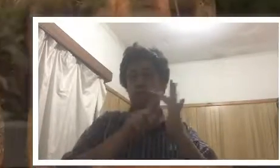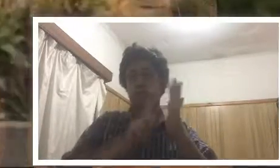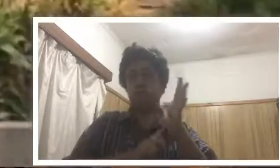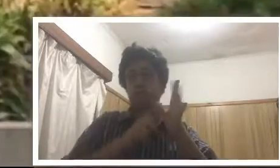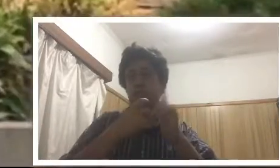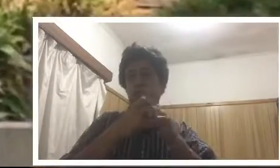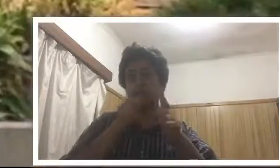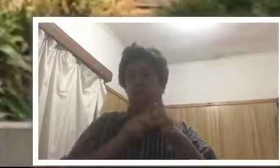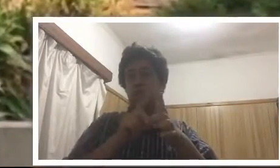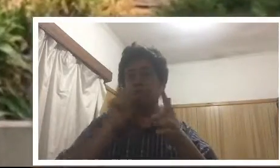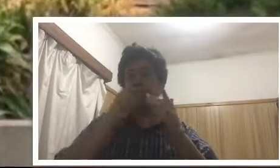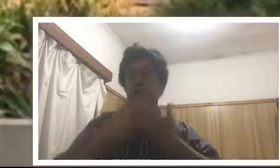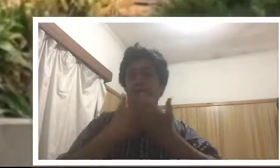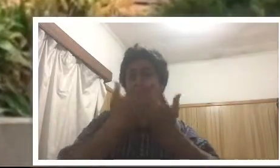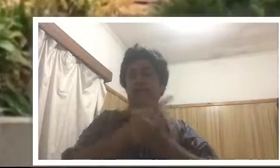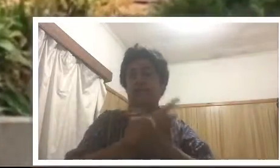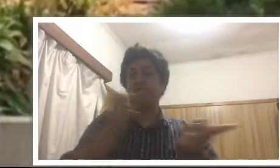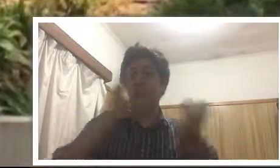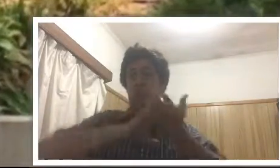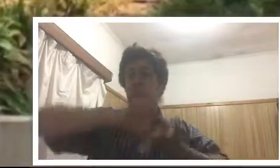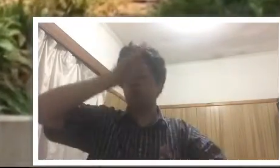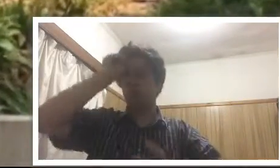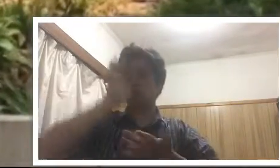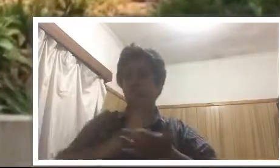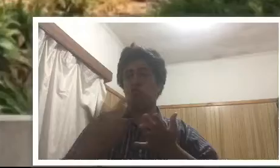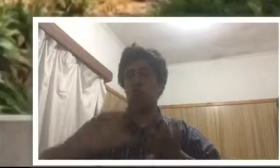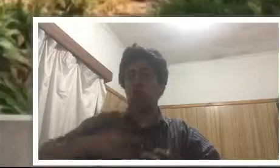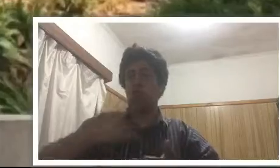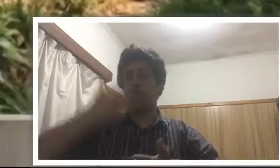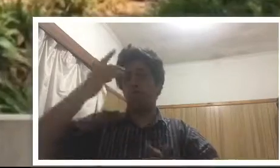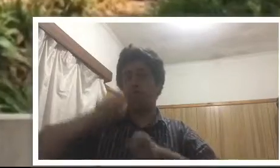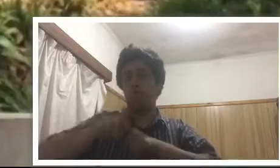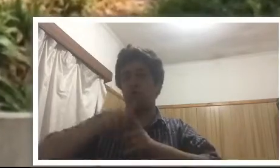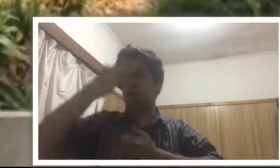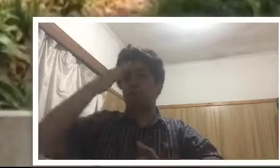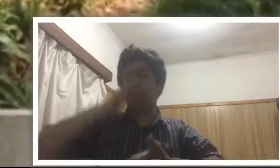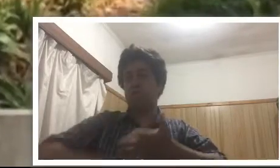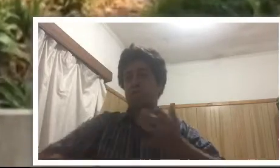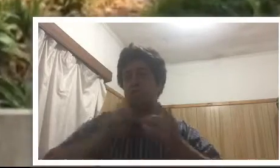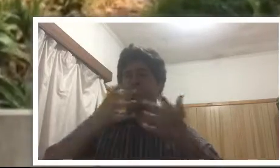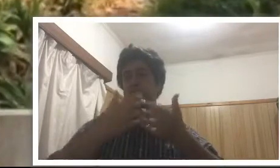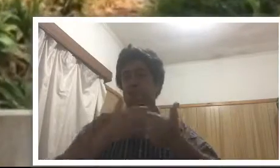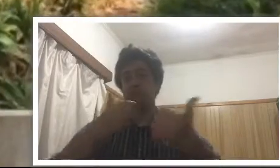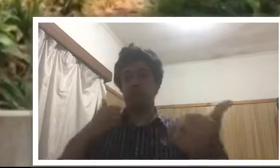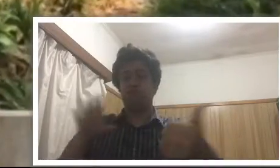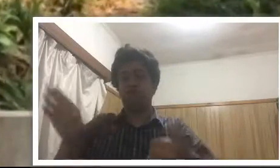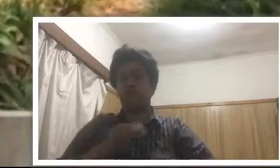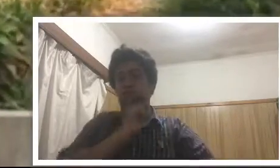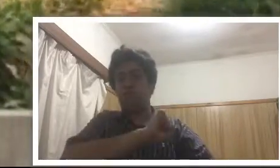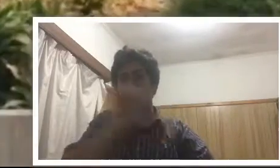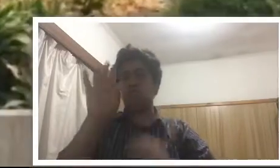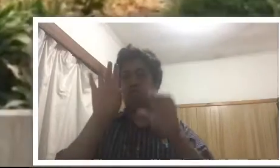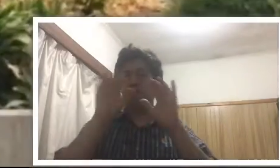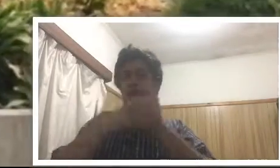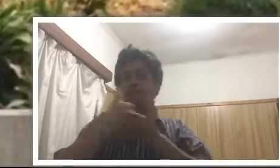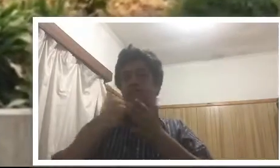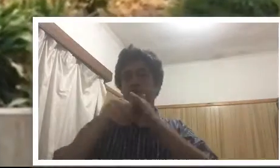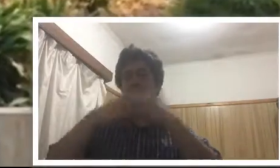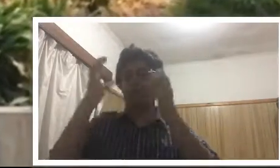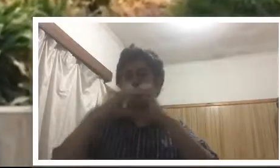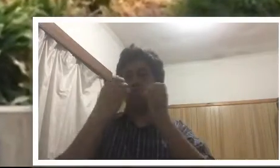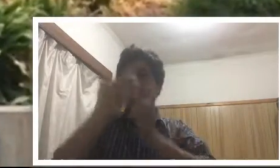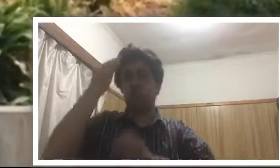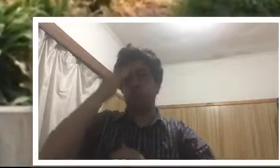classroom. Mandalaka gives students a real-life learning experience that differs from their everyday classroom lifestyle. They'll be able